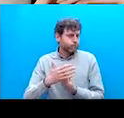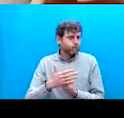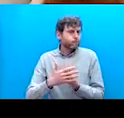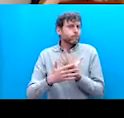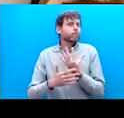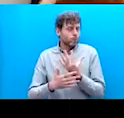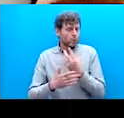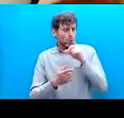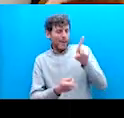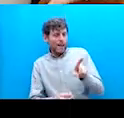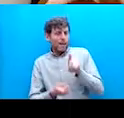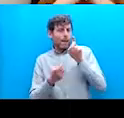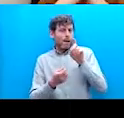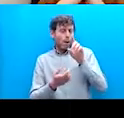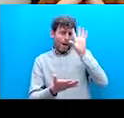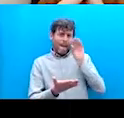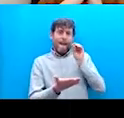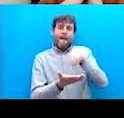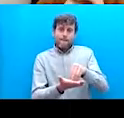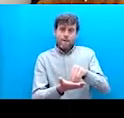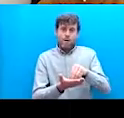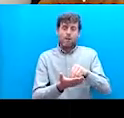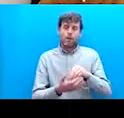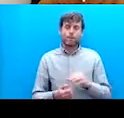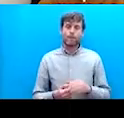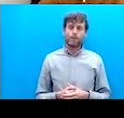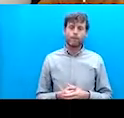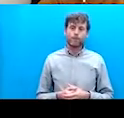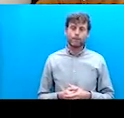system process meaning and grammar in spoken language.